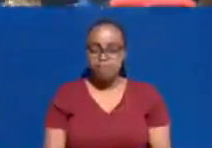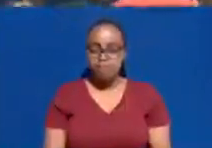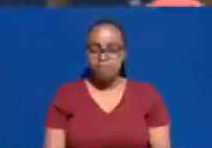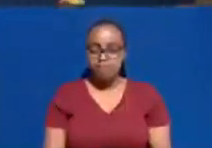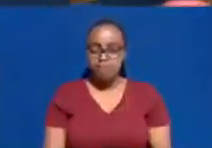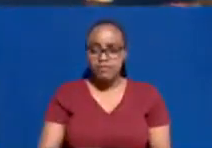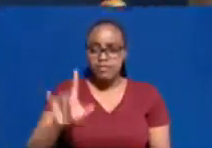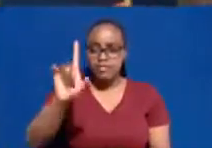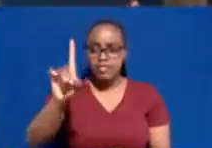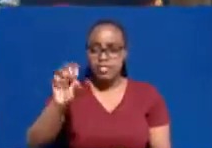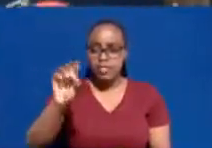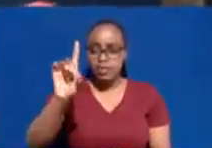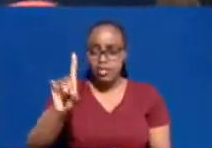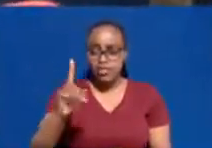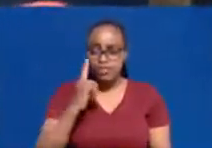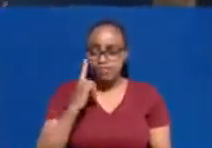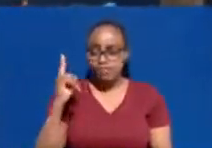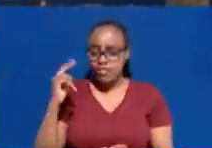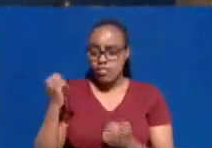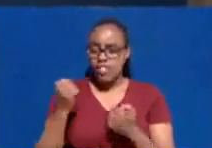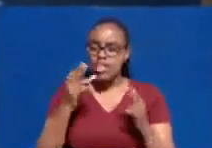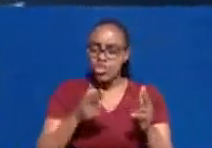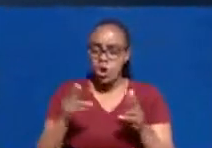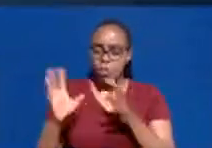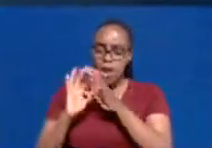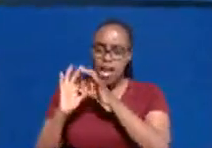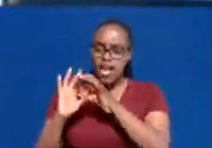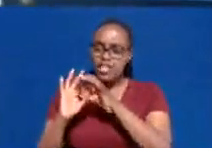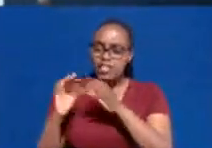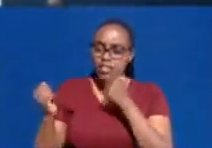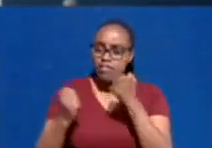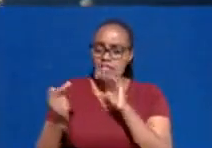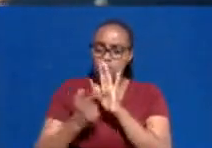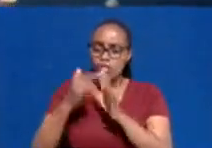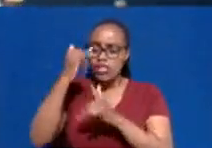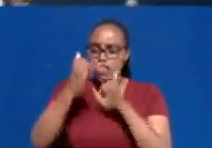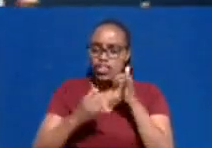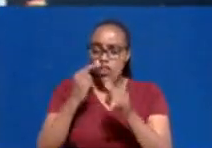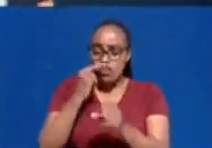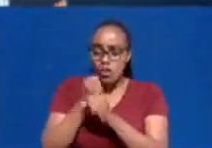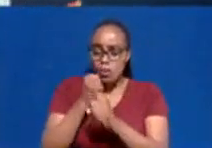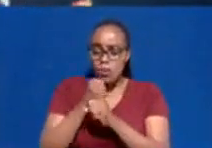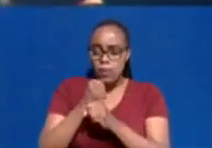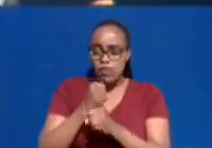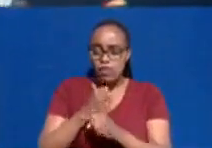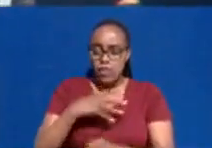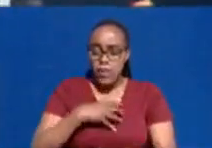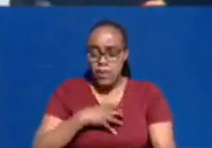At the DOD, this military tradition signifies the end of assignment for a retiring